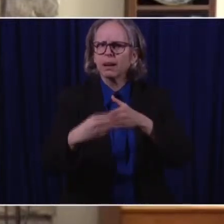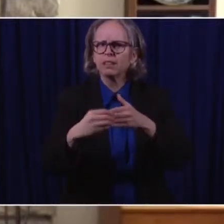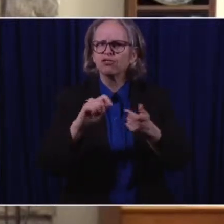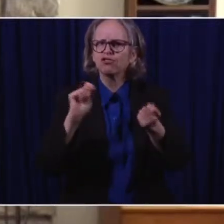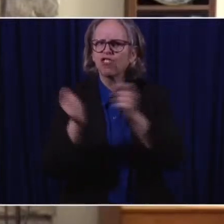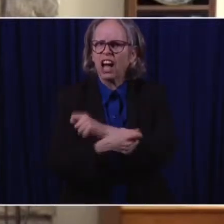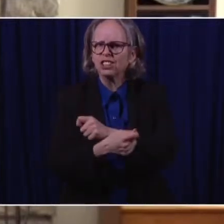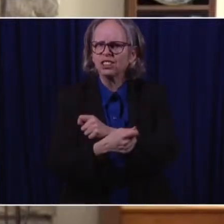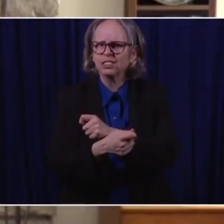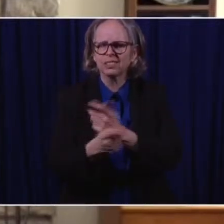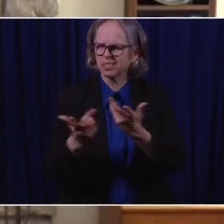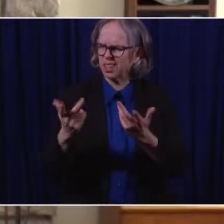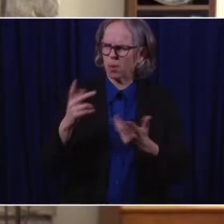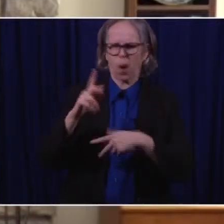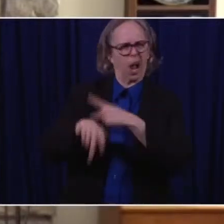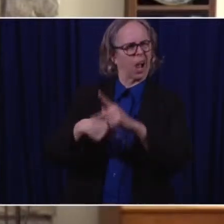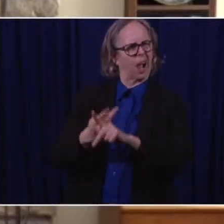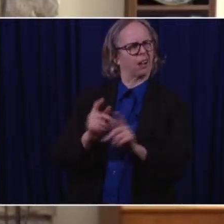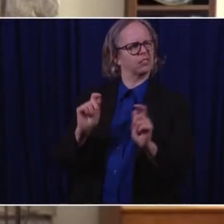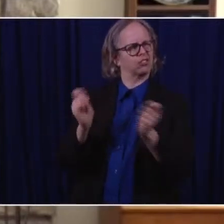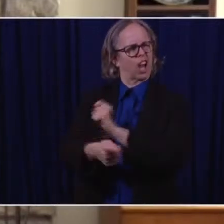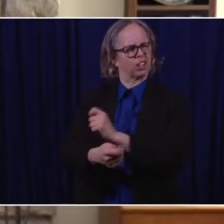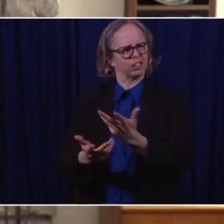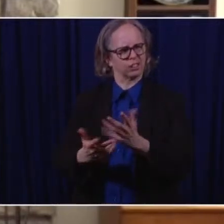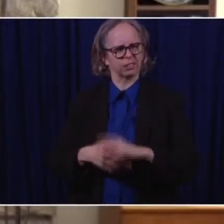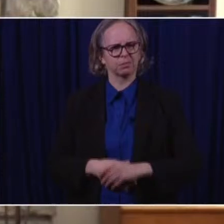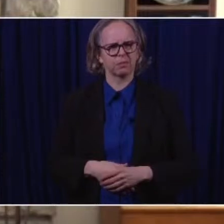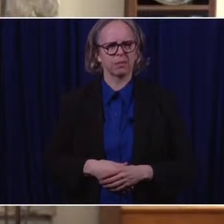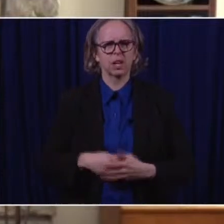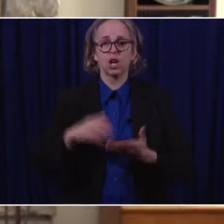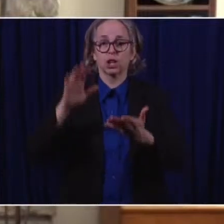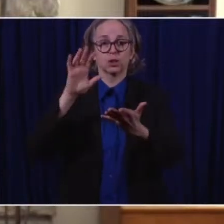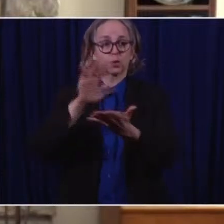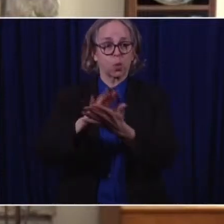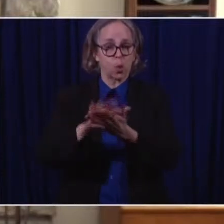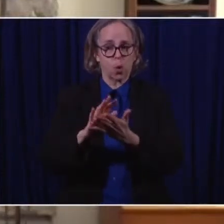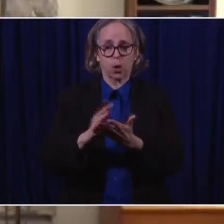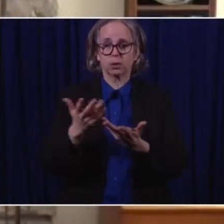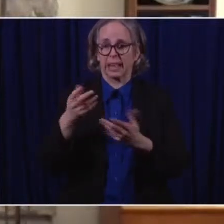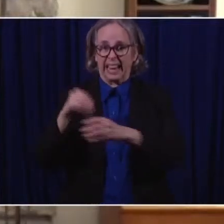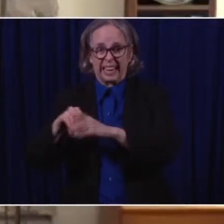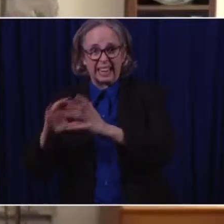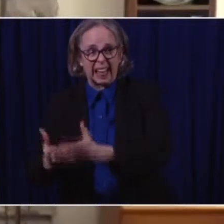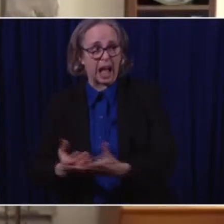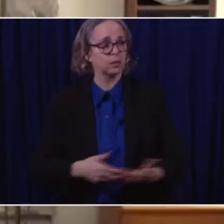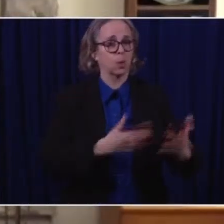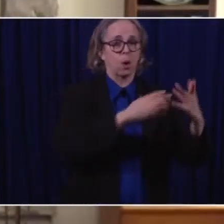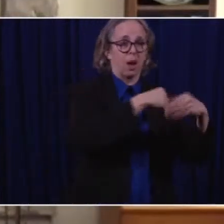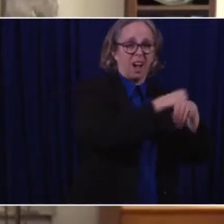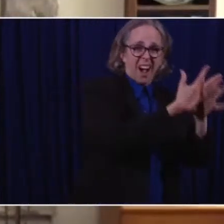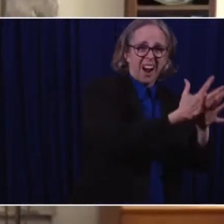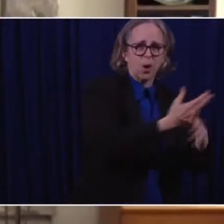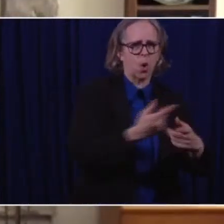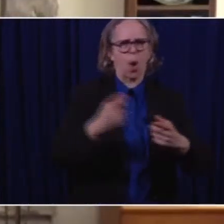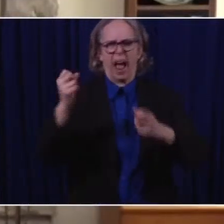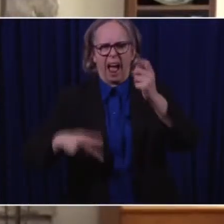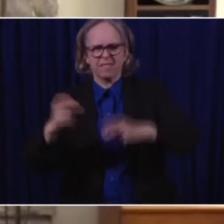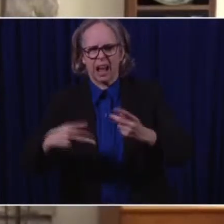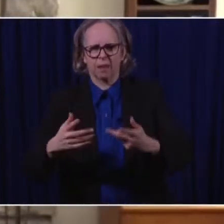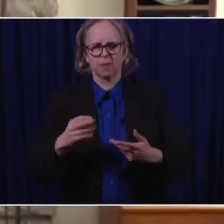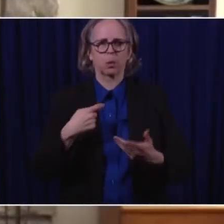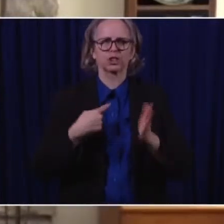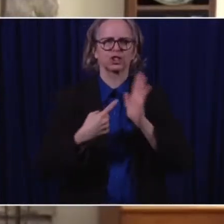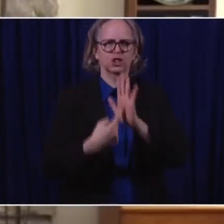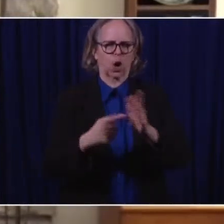remote. And we're just, very happy where we are there. And Eric, I guess you've got that